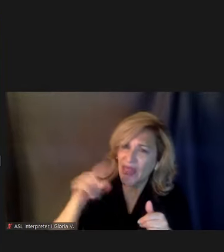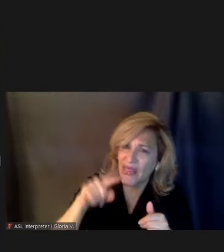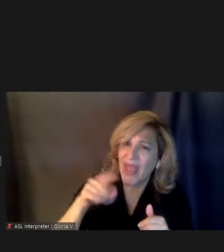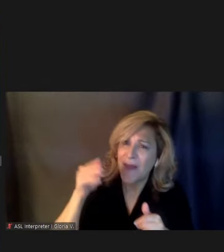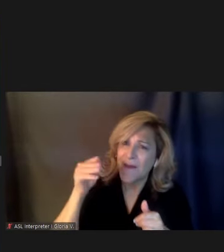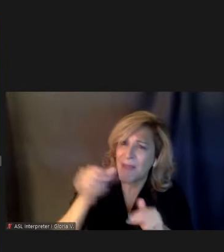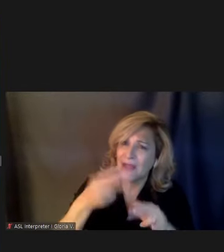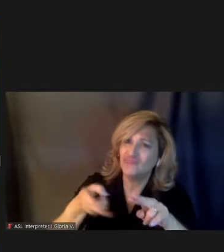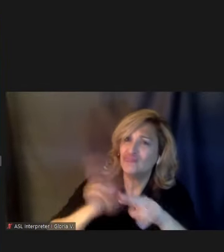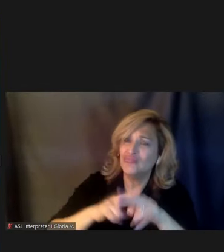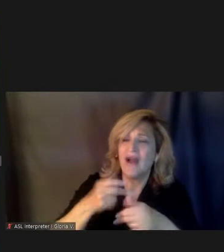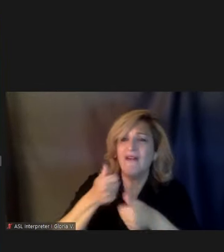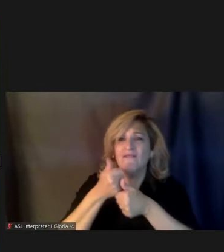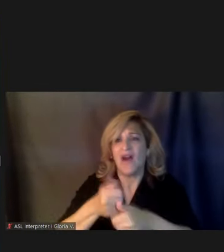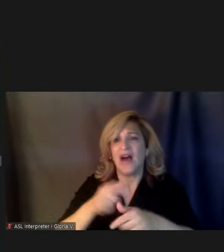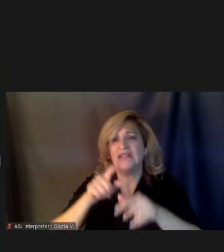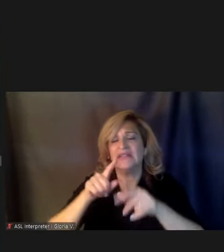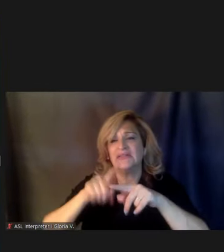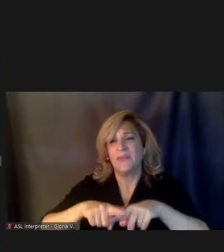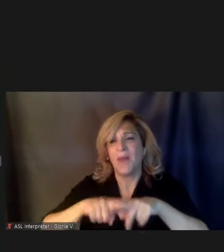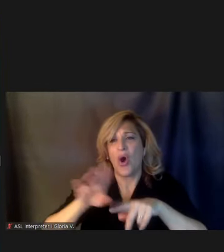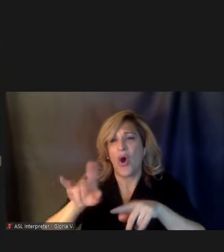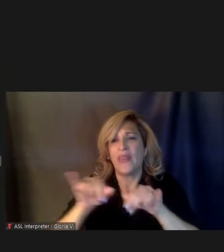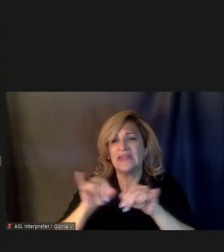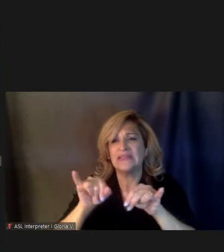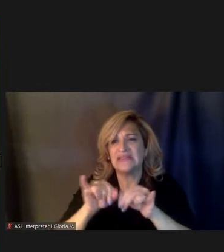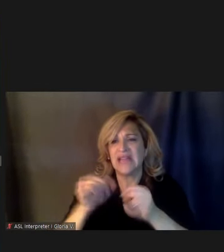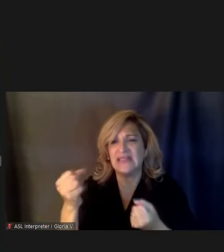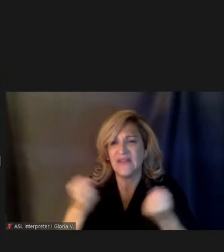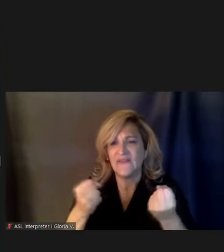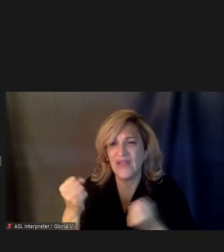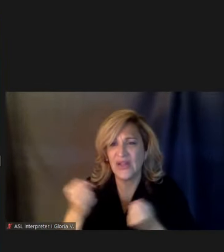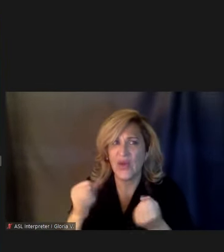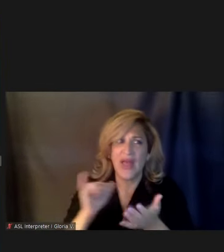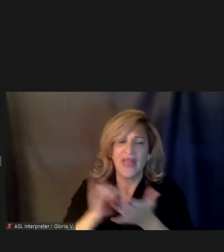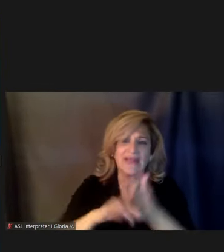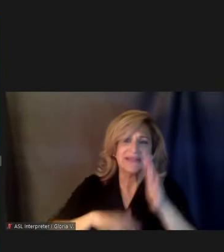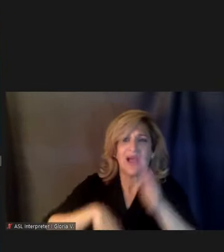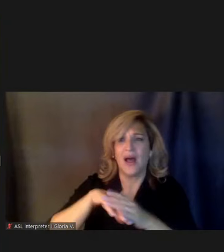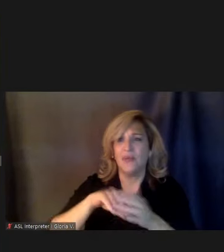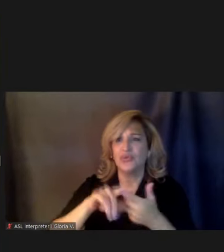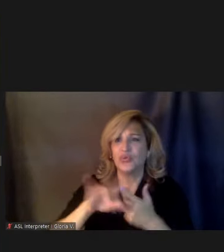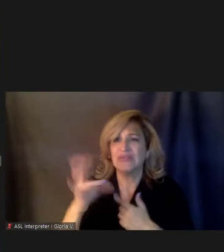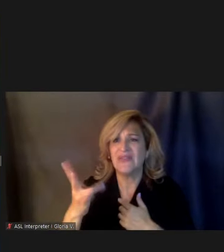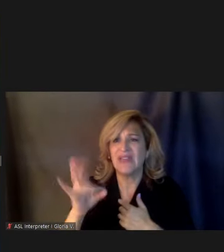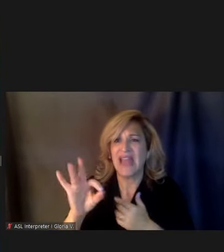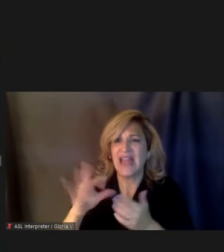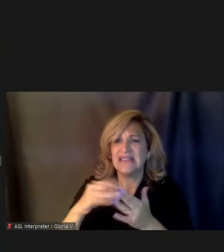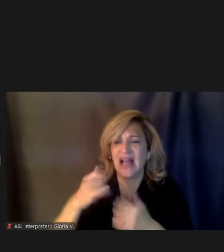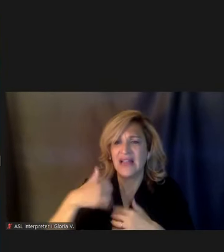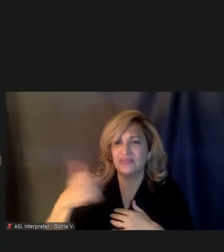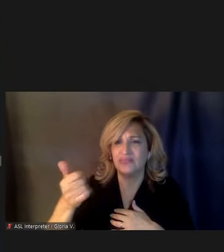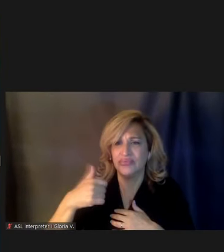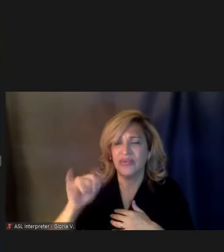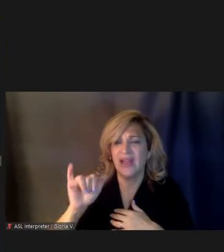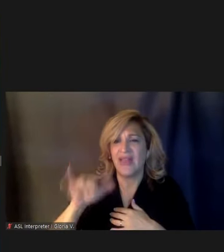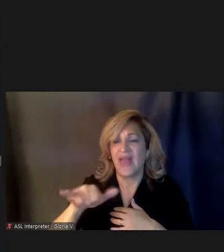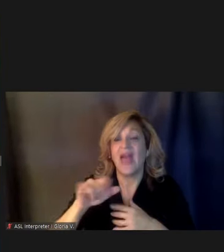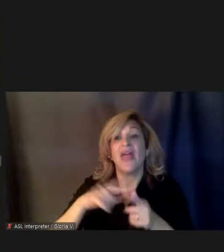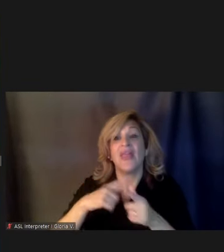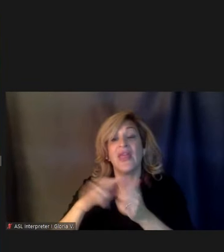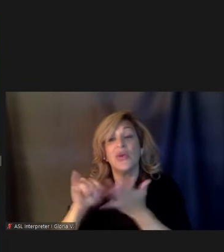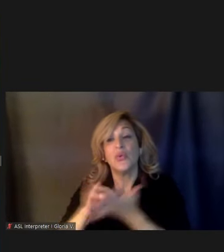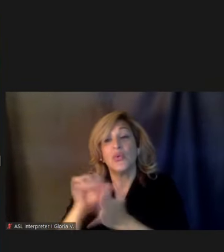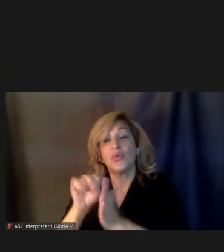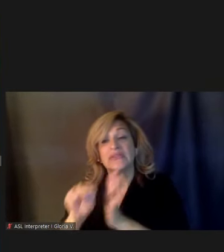the MTA bridges and tunnels, that cost maxes out at about $79 per trip, depending on size. Then there's New York State's highway